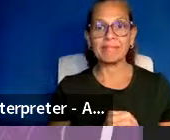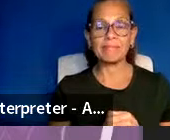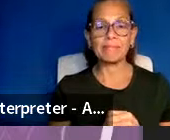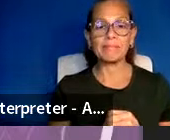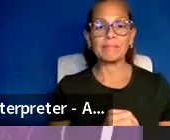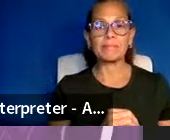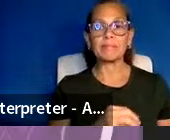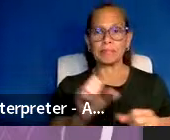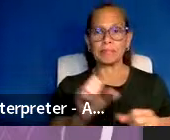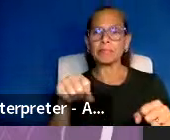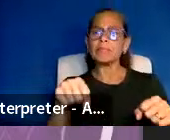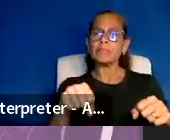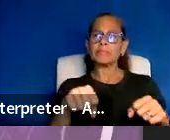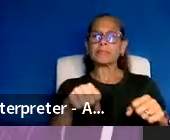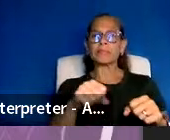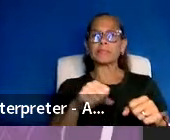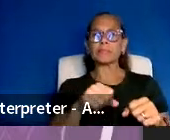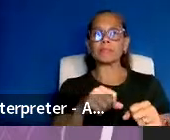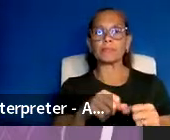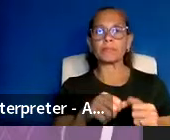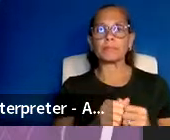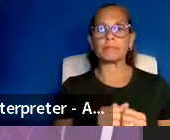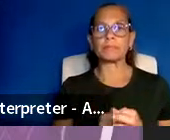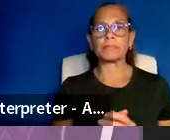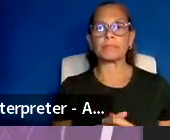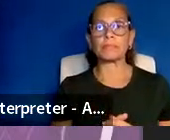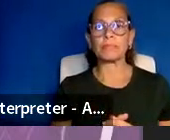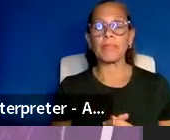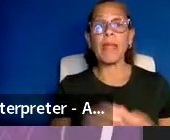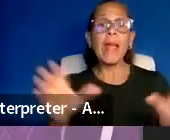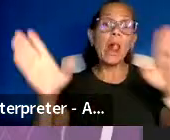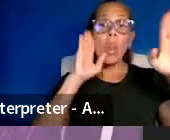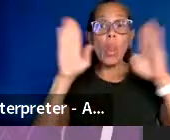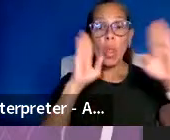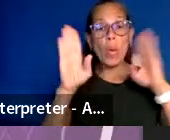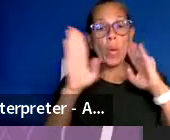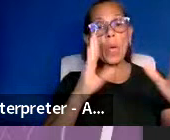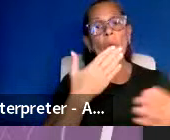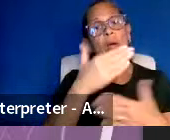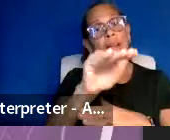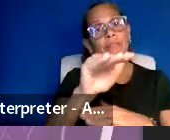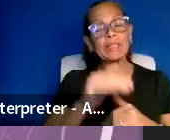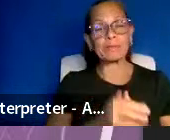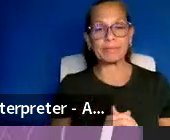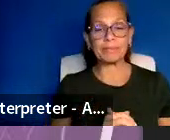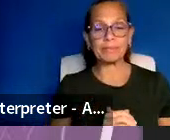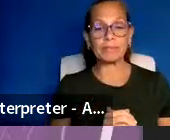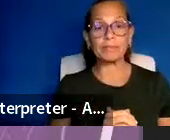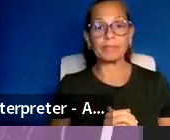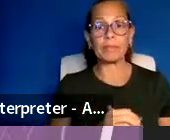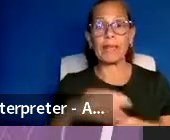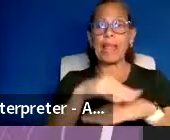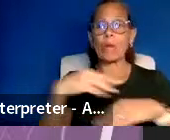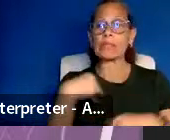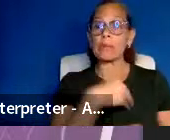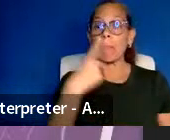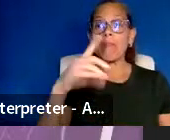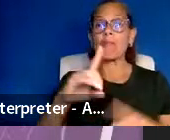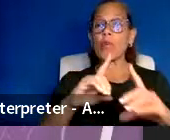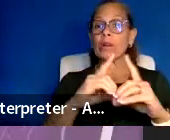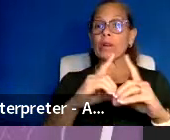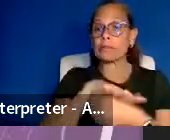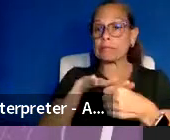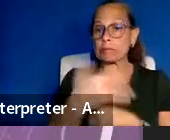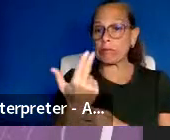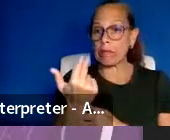Yes, we can. Okay, perfect. Hi, everyone. Good evening. As the council member for District